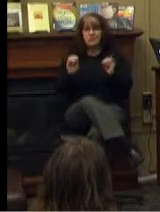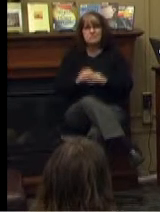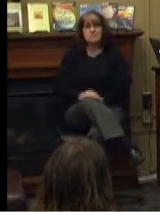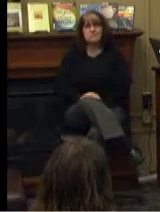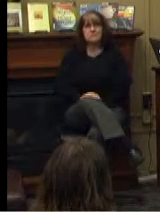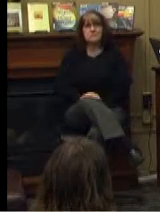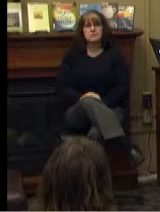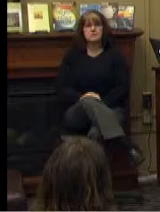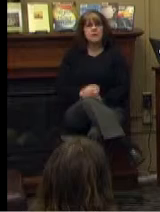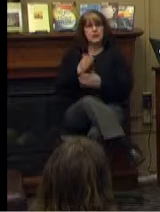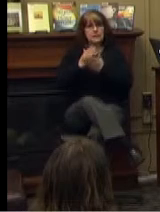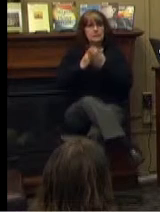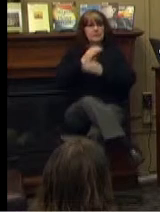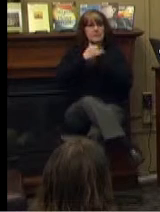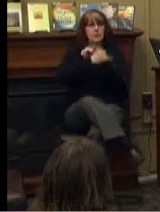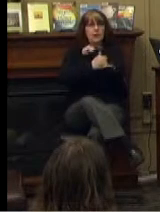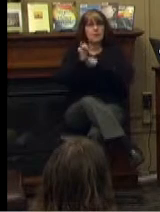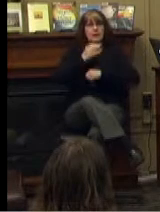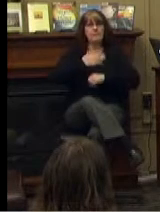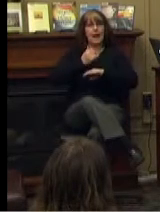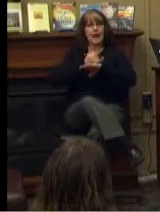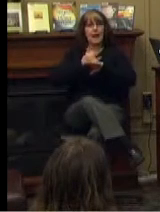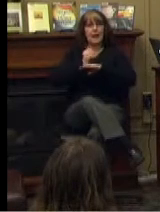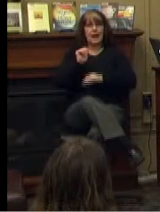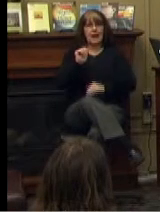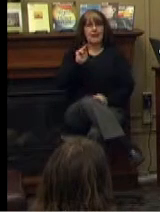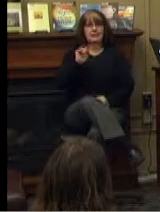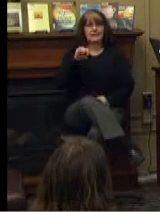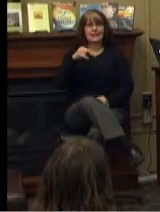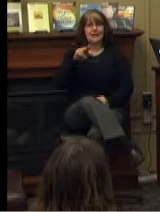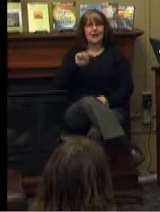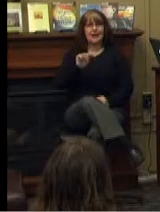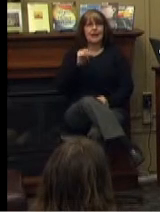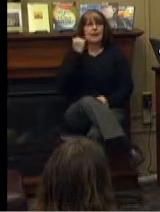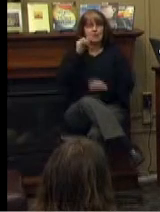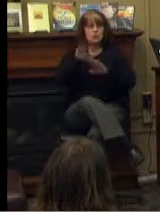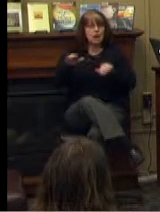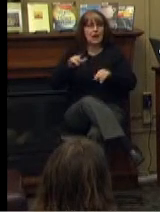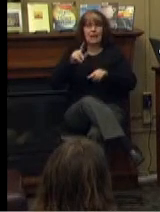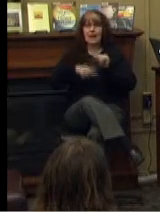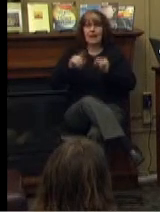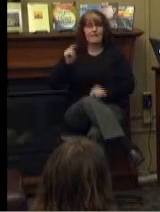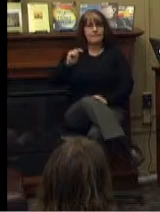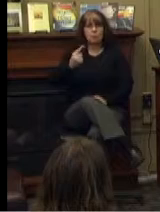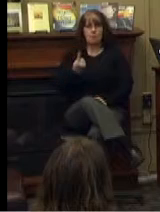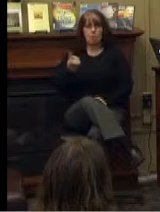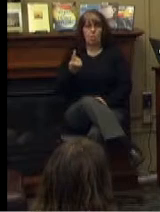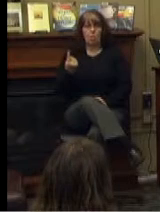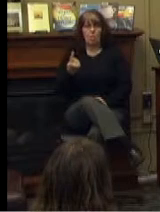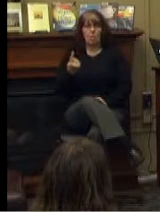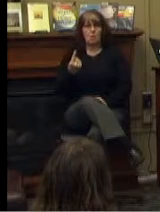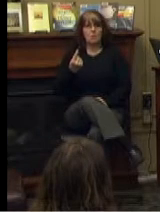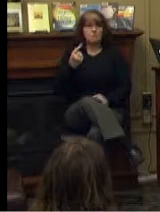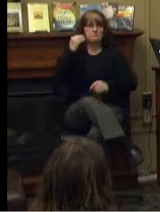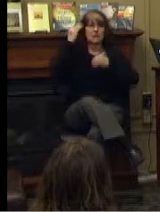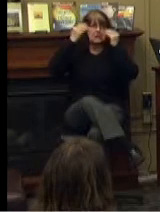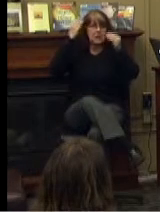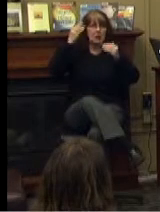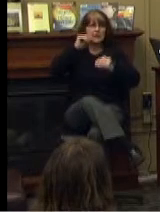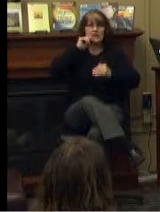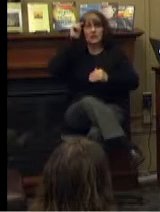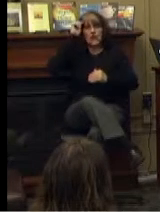For some countries, like my island of Antigua, if a child is not potty trained, an adult, a teenager, they can't